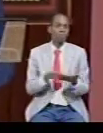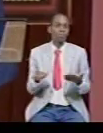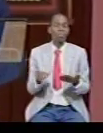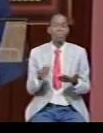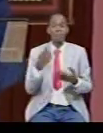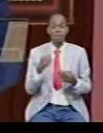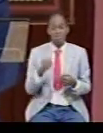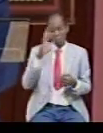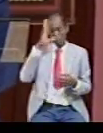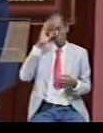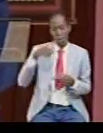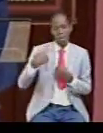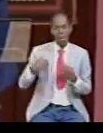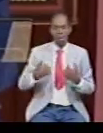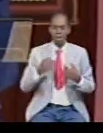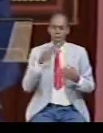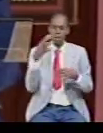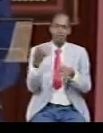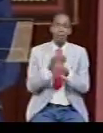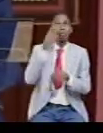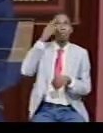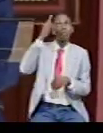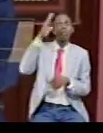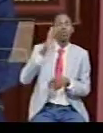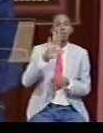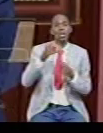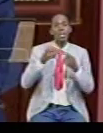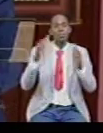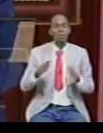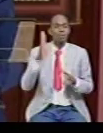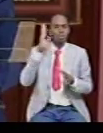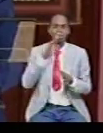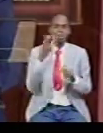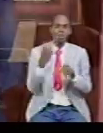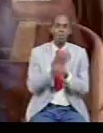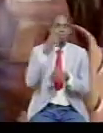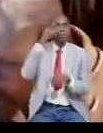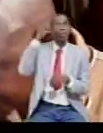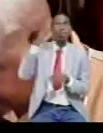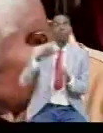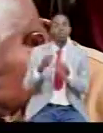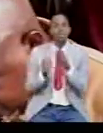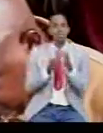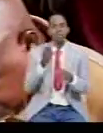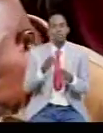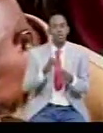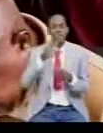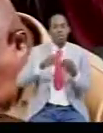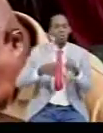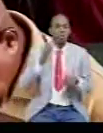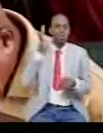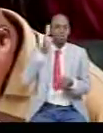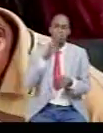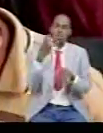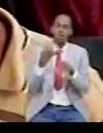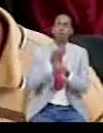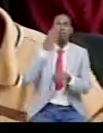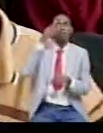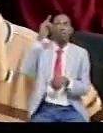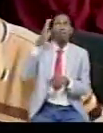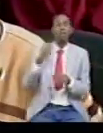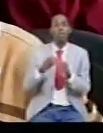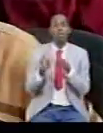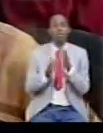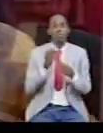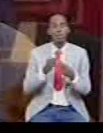over. Your enemies will be won over. Your companions will be won over. Your co-workers will be